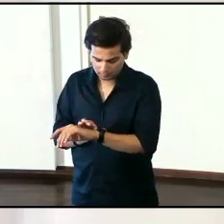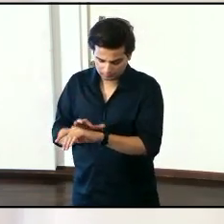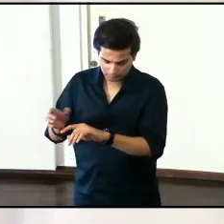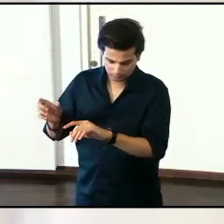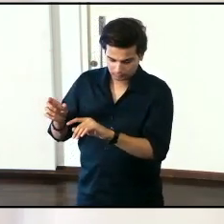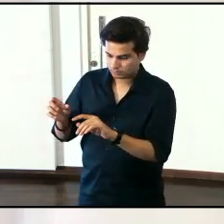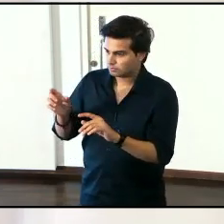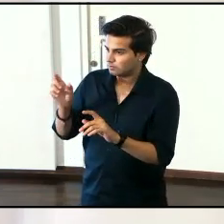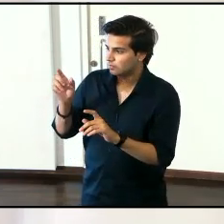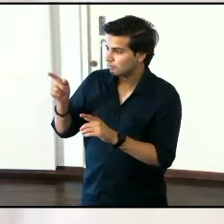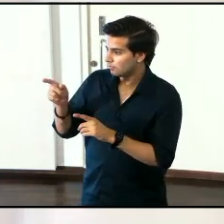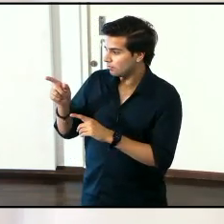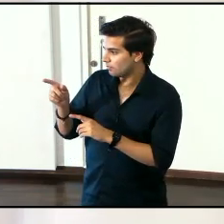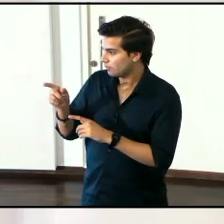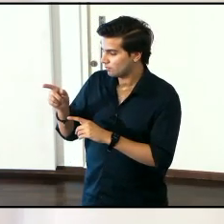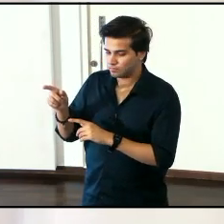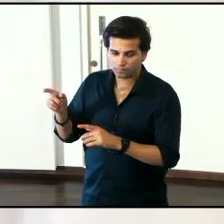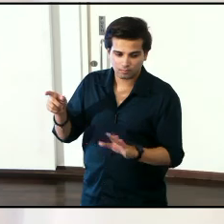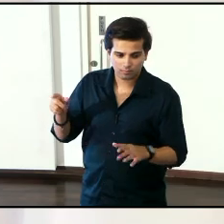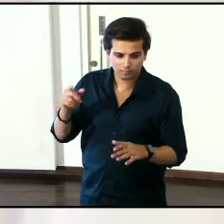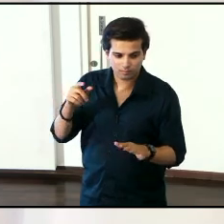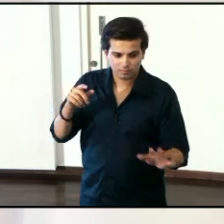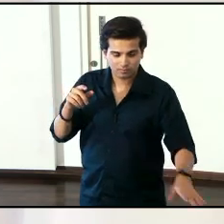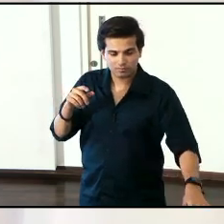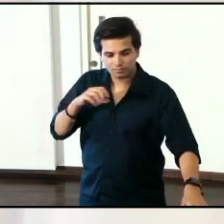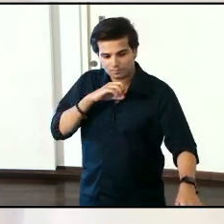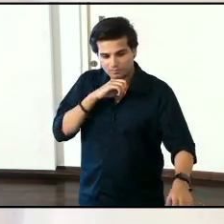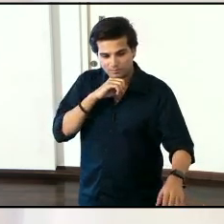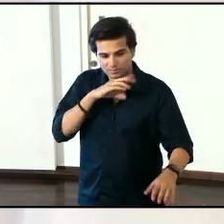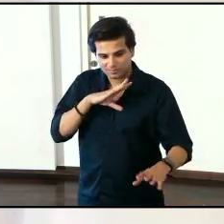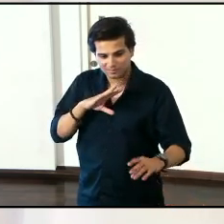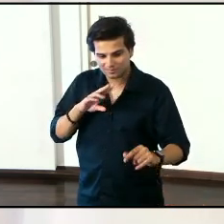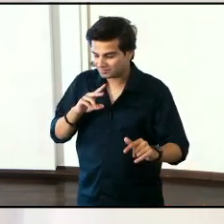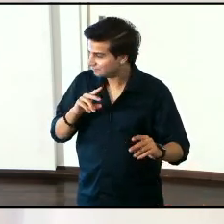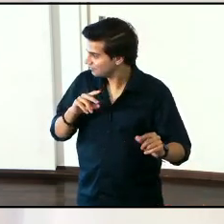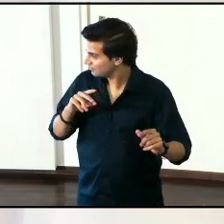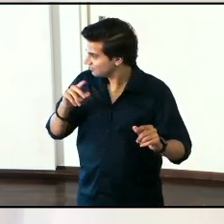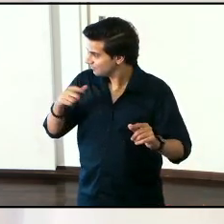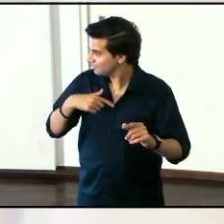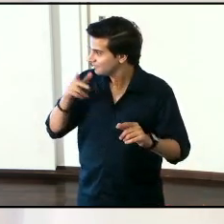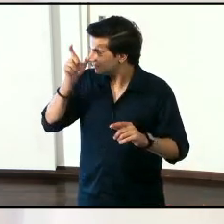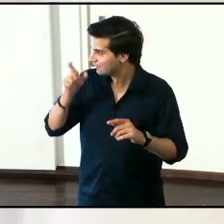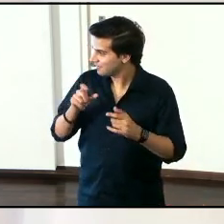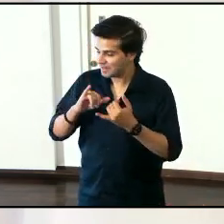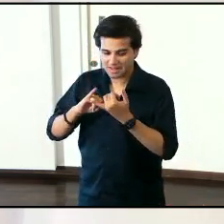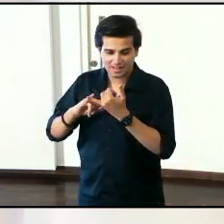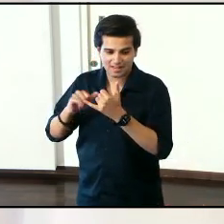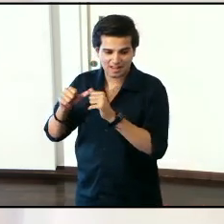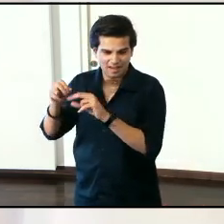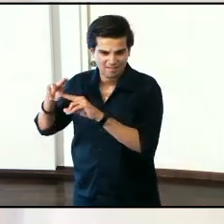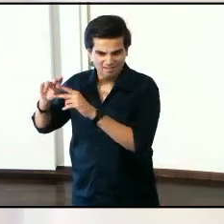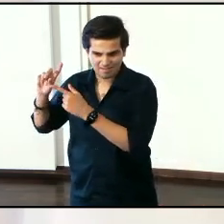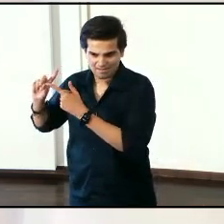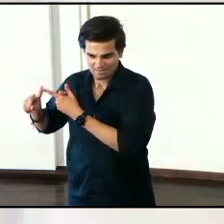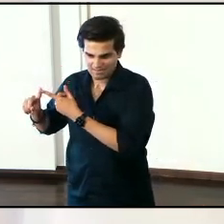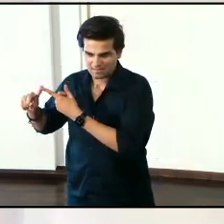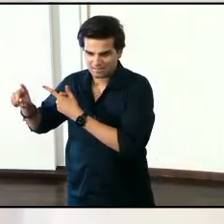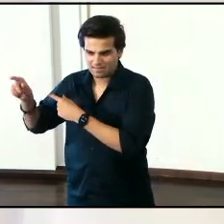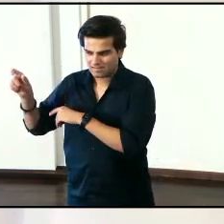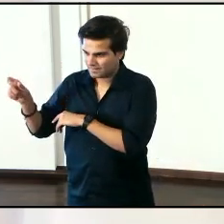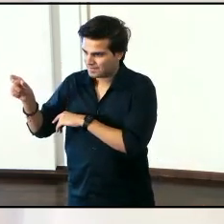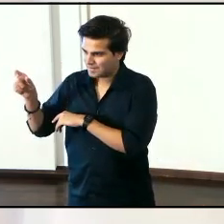this care and solidarity kind of argument. I know that, when we used to run this, we used the offices